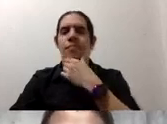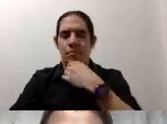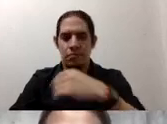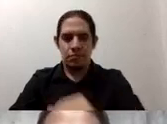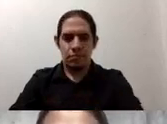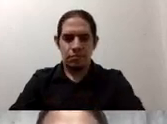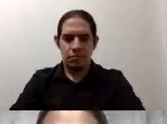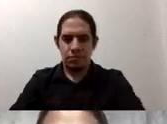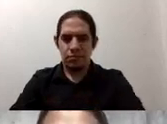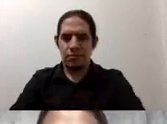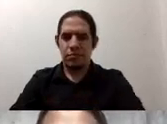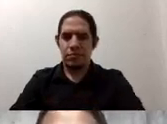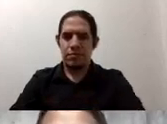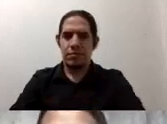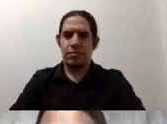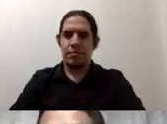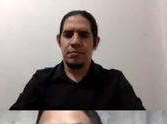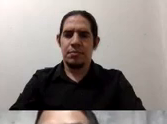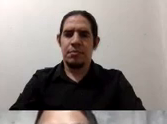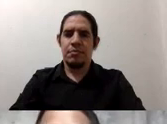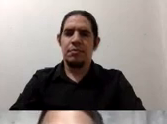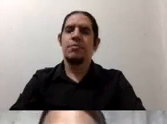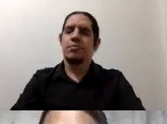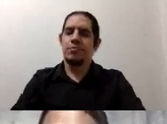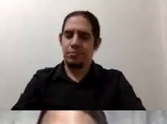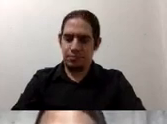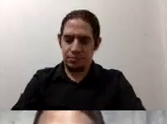that one could use to identify where a person might come from.